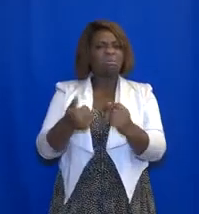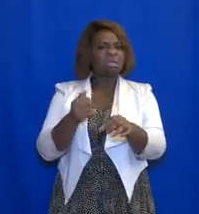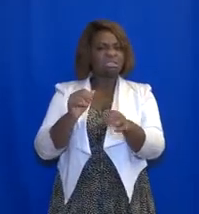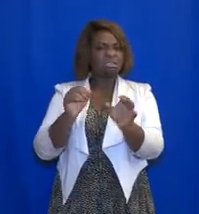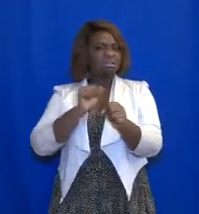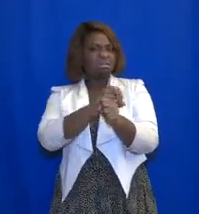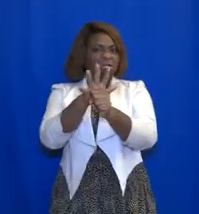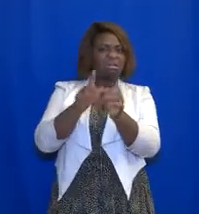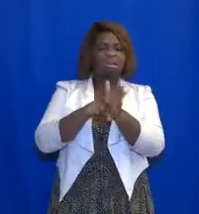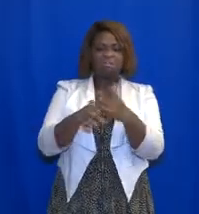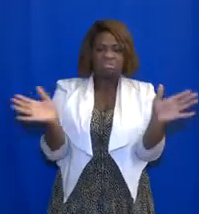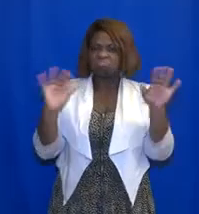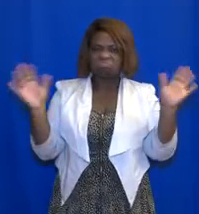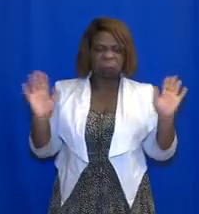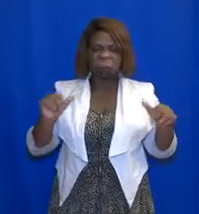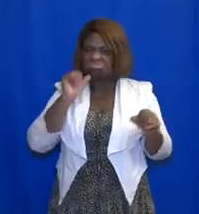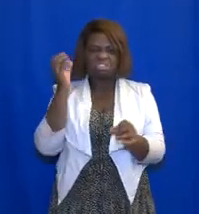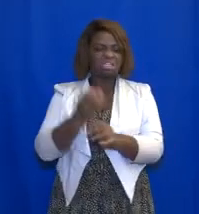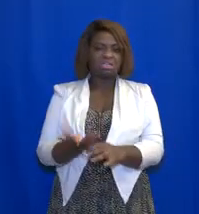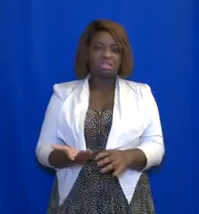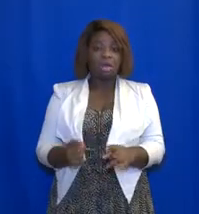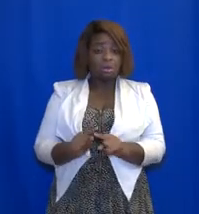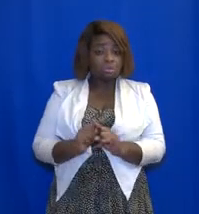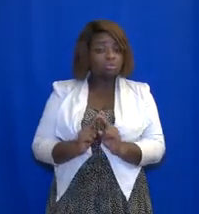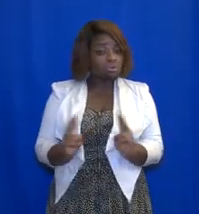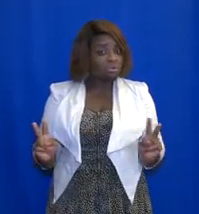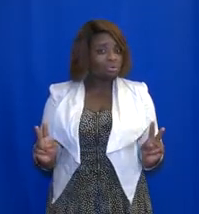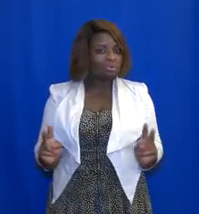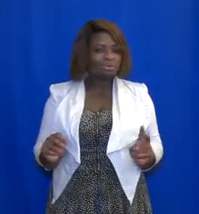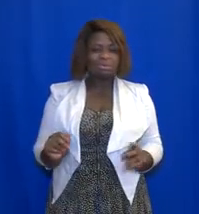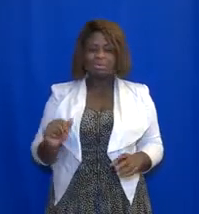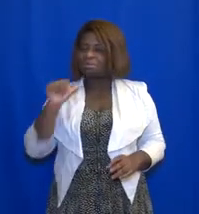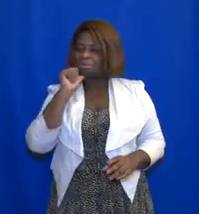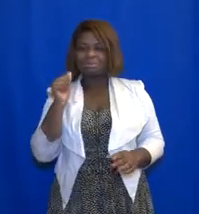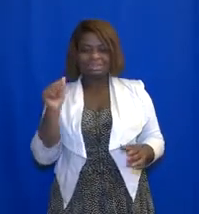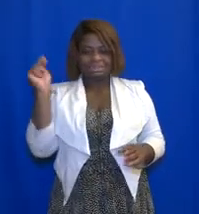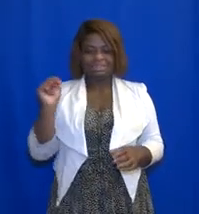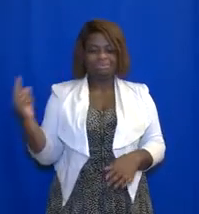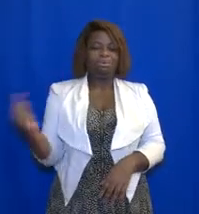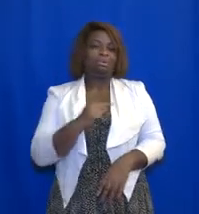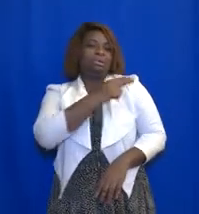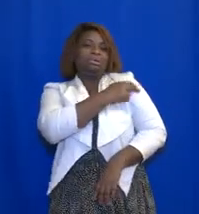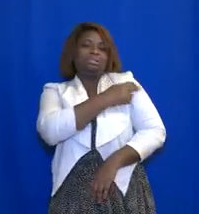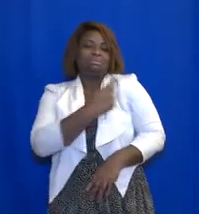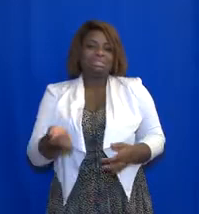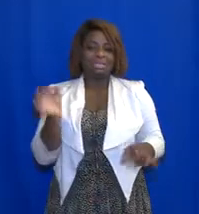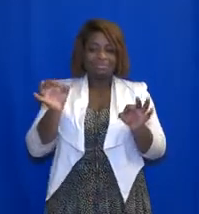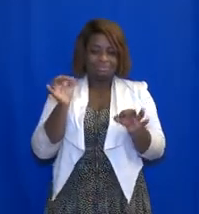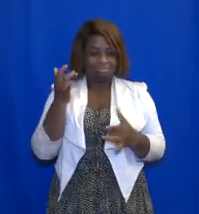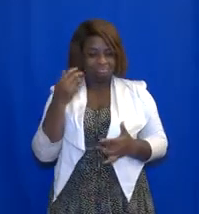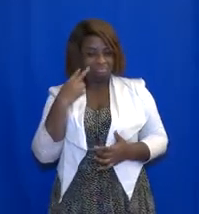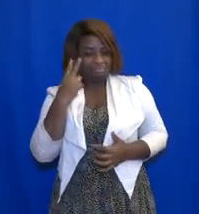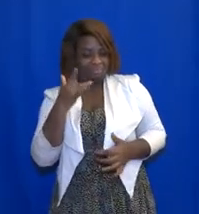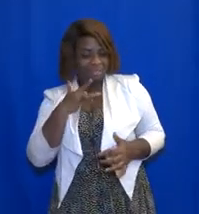disease seriously, and therefore do not seek medical help as soon as they have symptoms